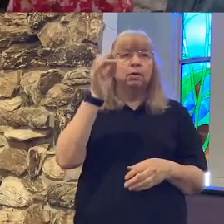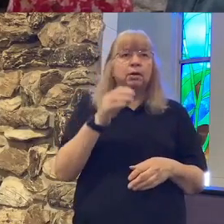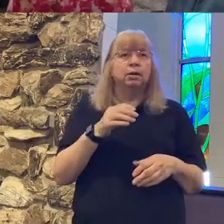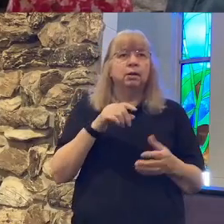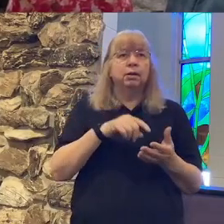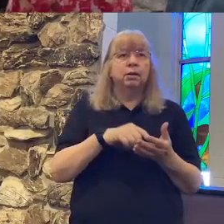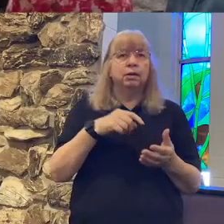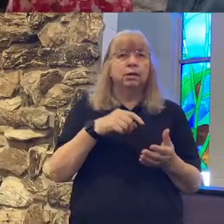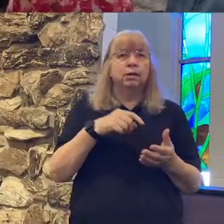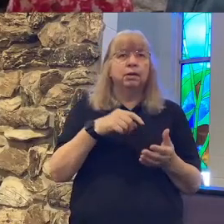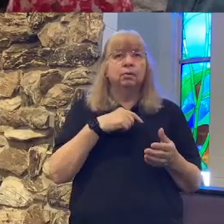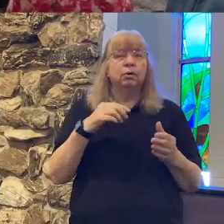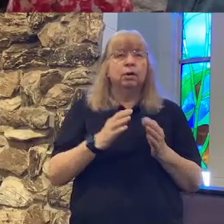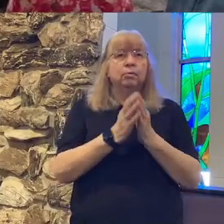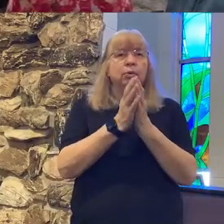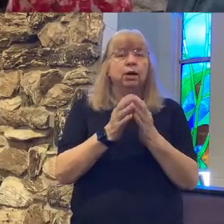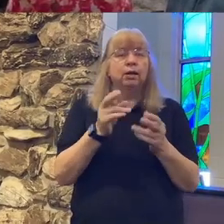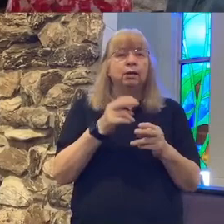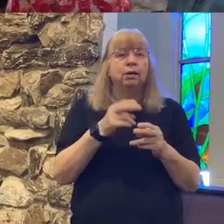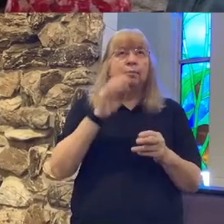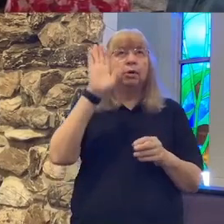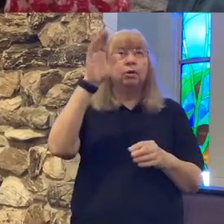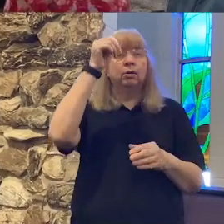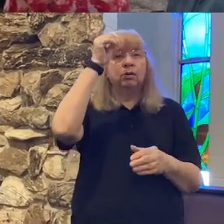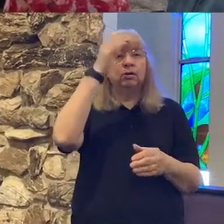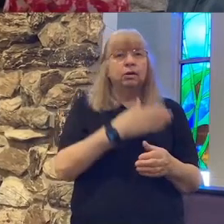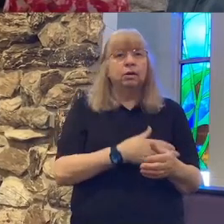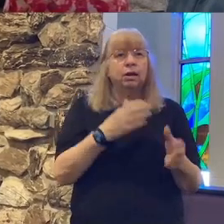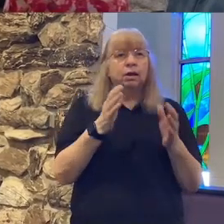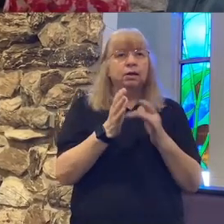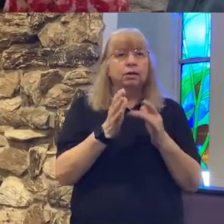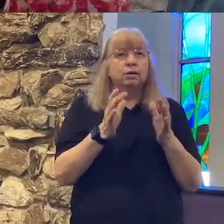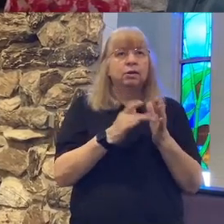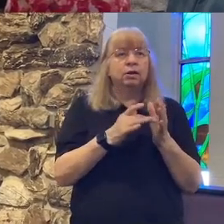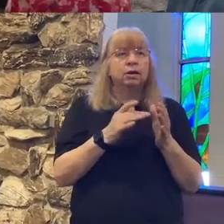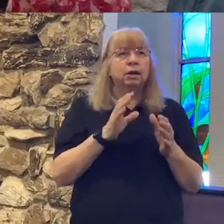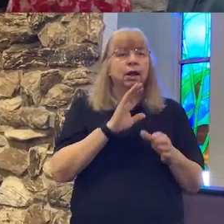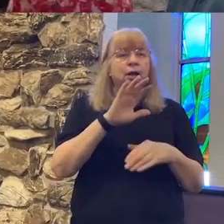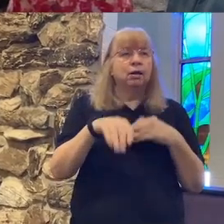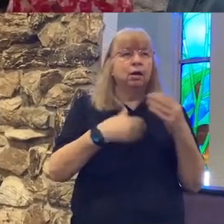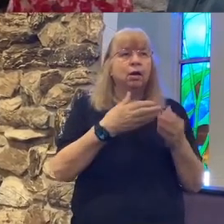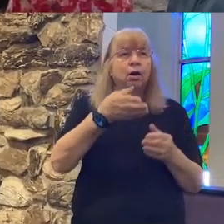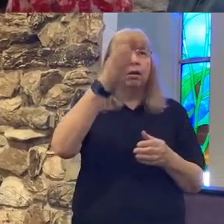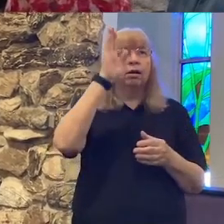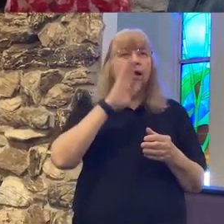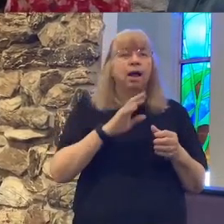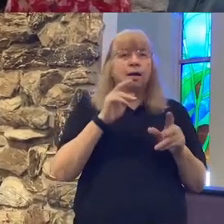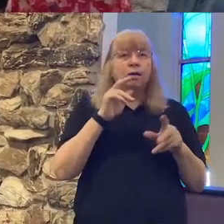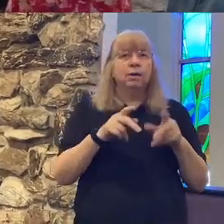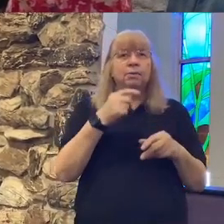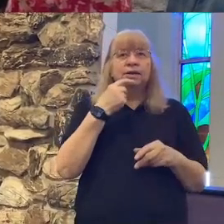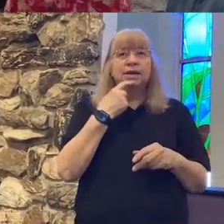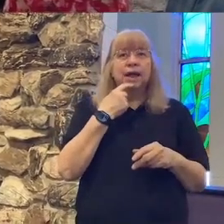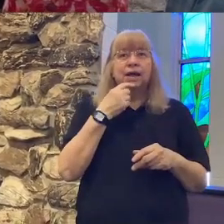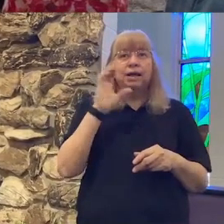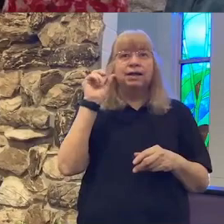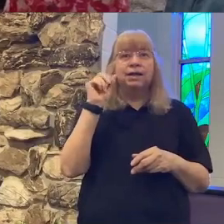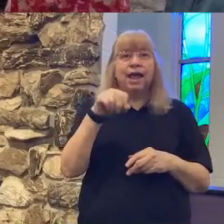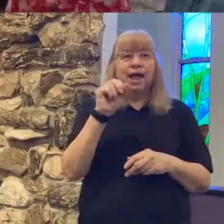pray in the name of your Son, Jesus. And all God's people said,